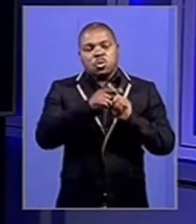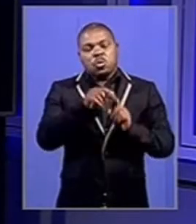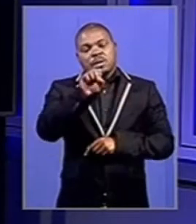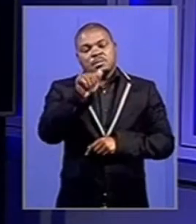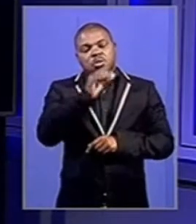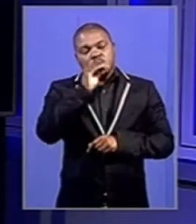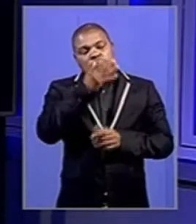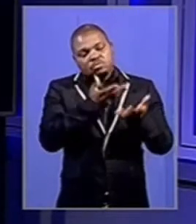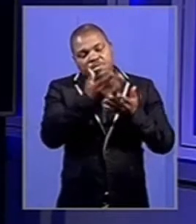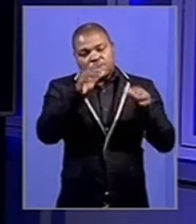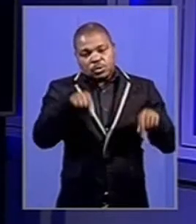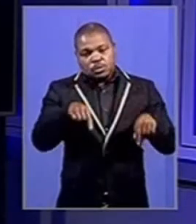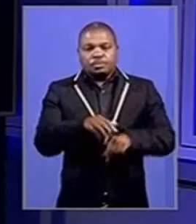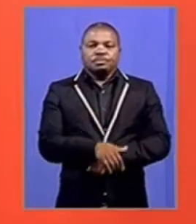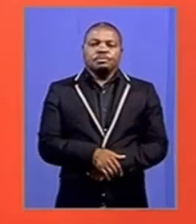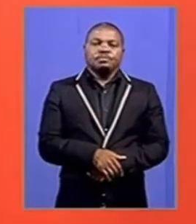la SABC.